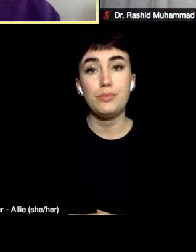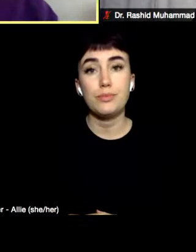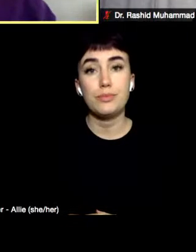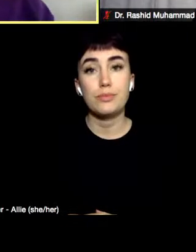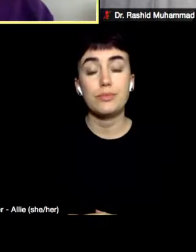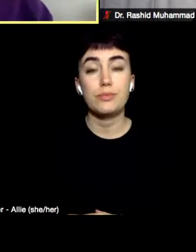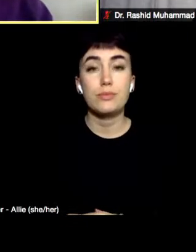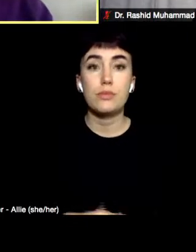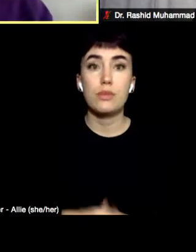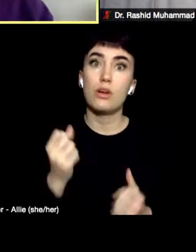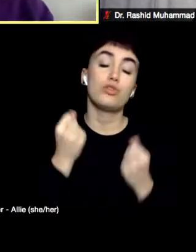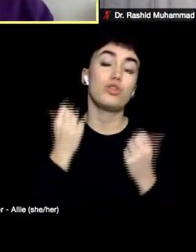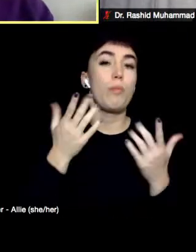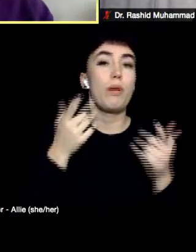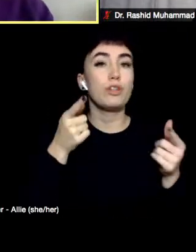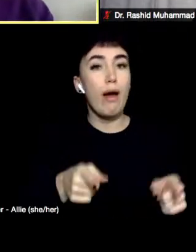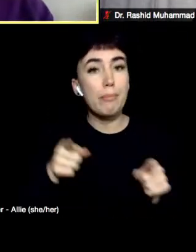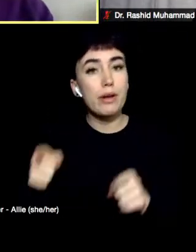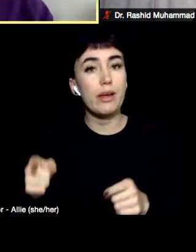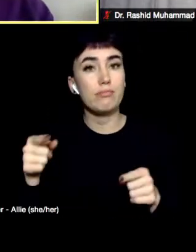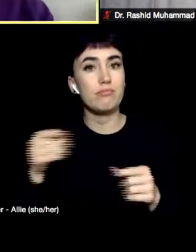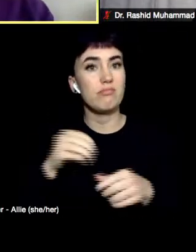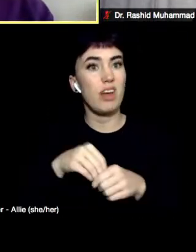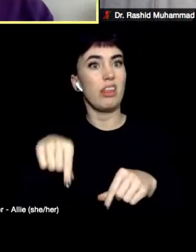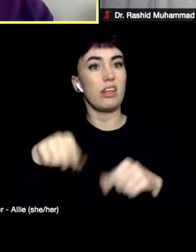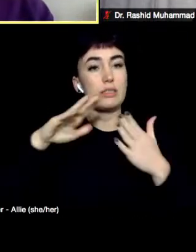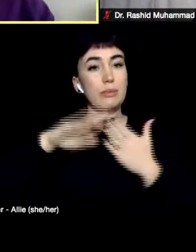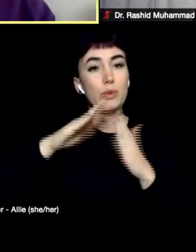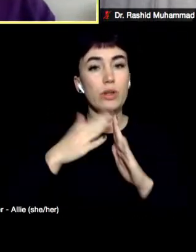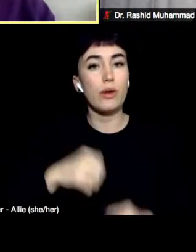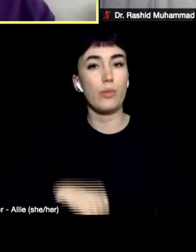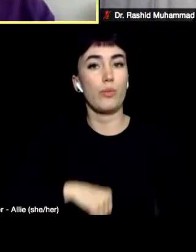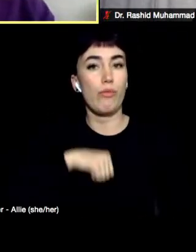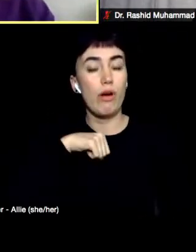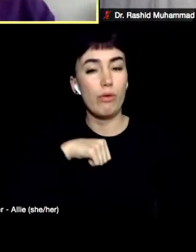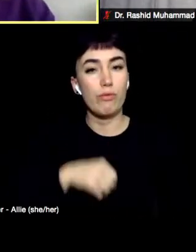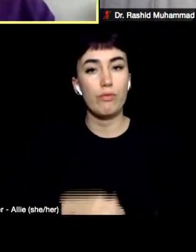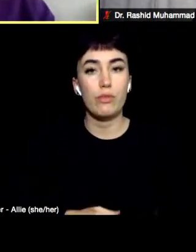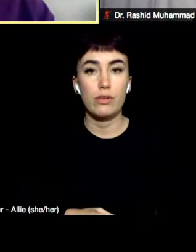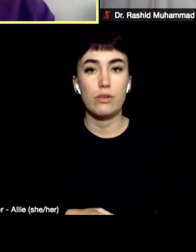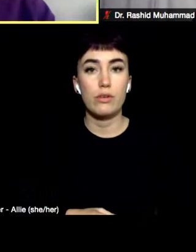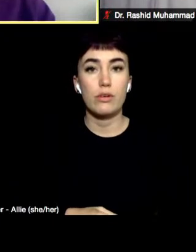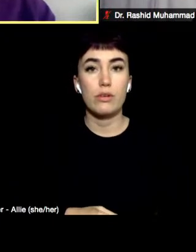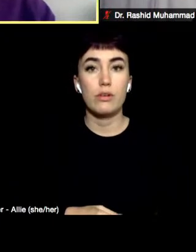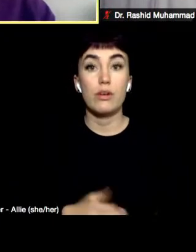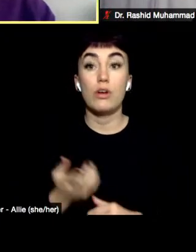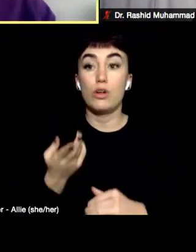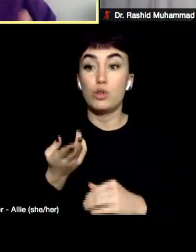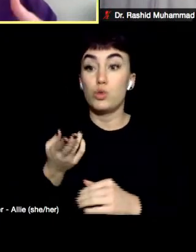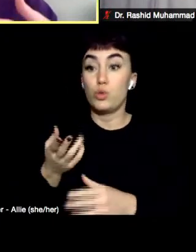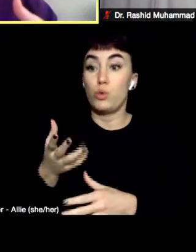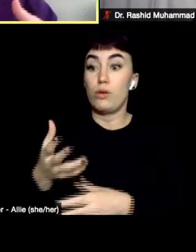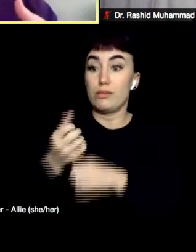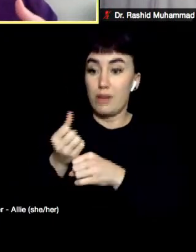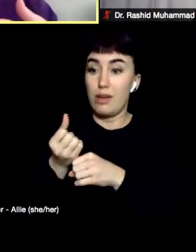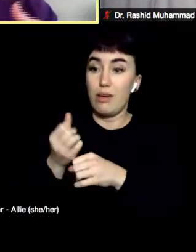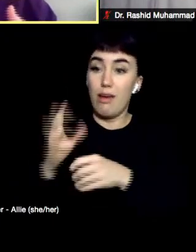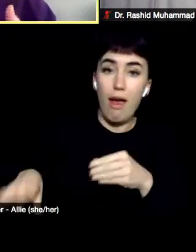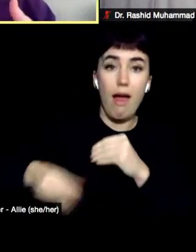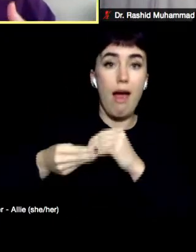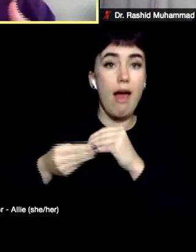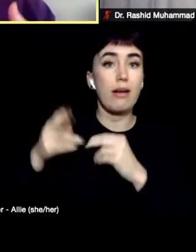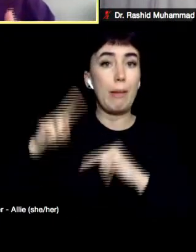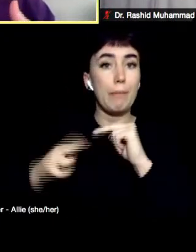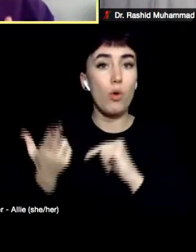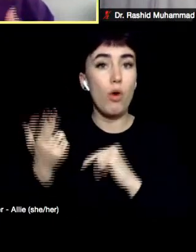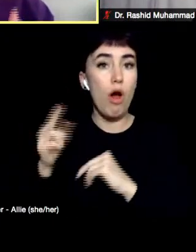There's so much going on in this community to be proud of and to build on, that our